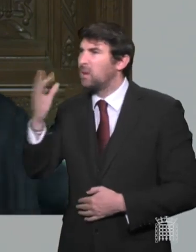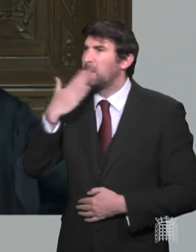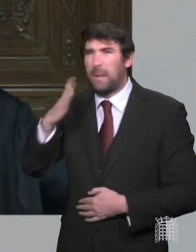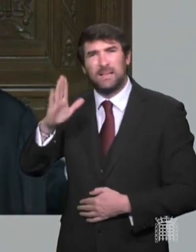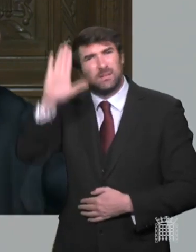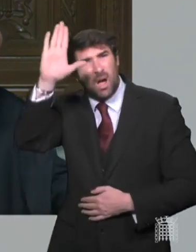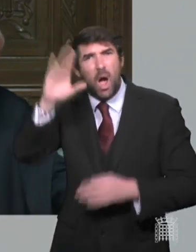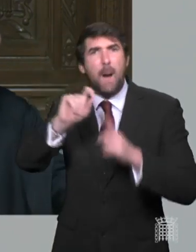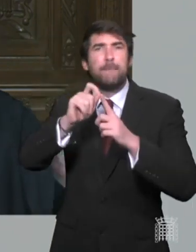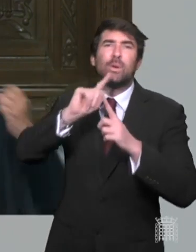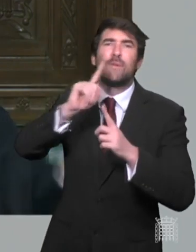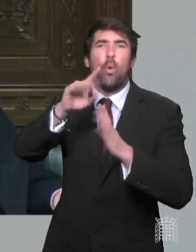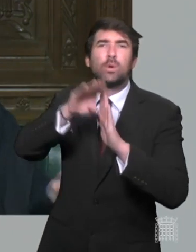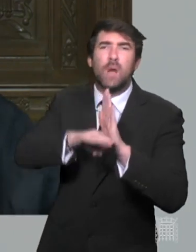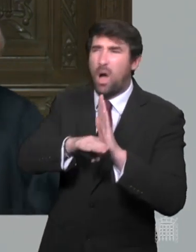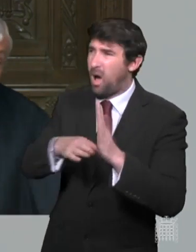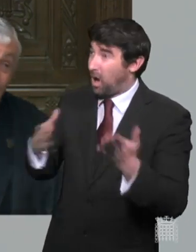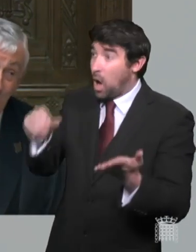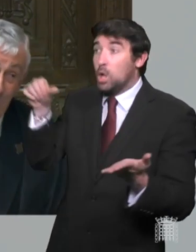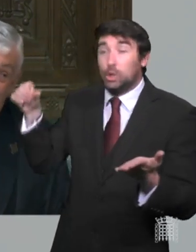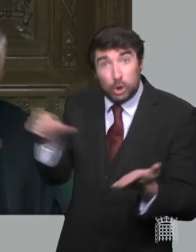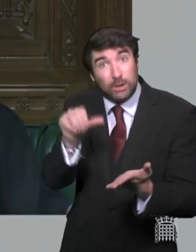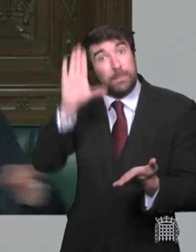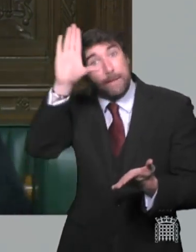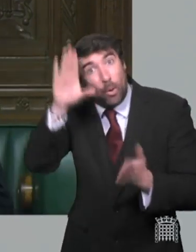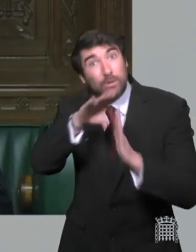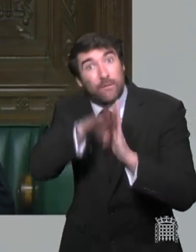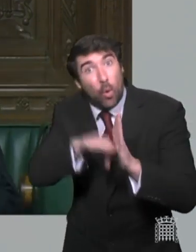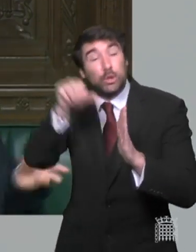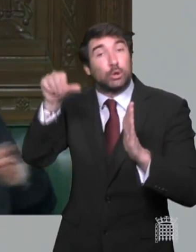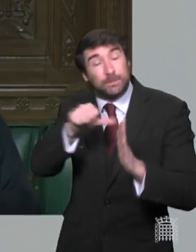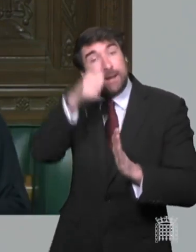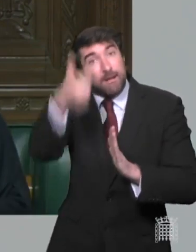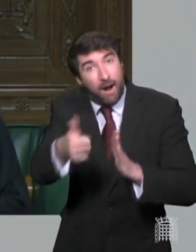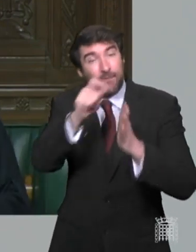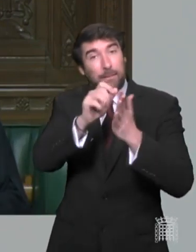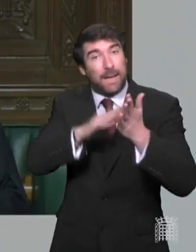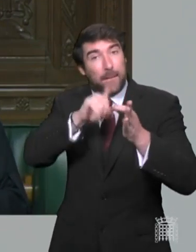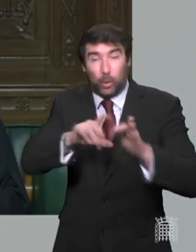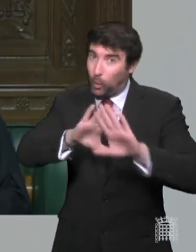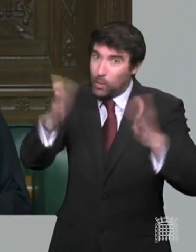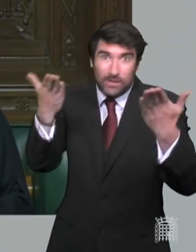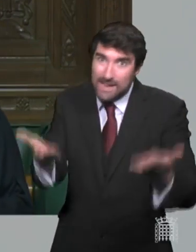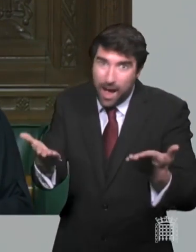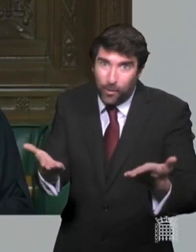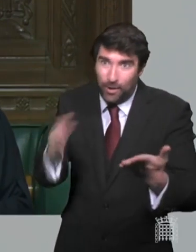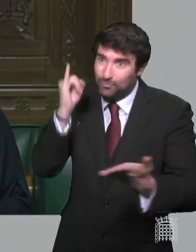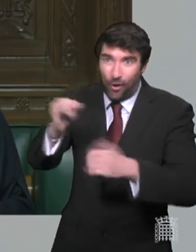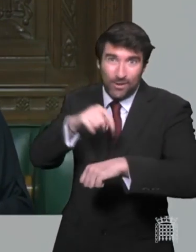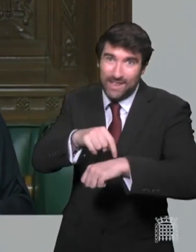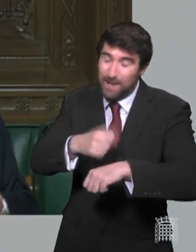that better than anybody. You're the expert. In fact, you're Mr Protocol. You know better than me.